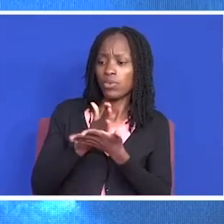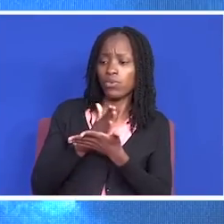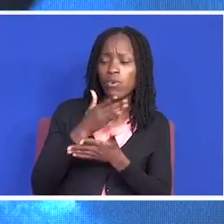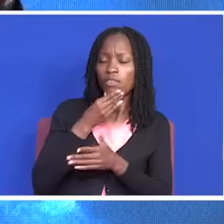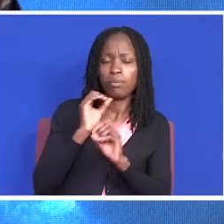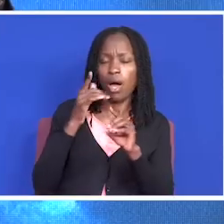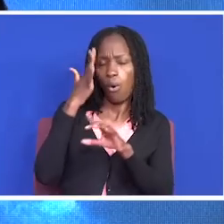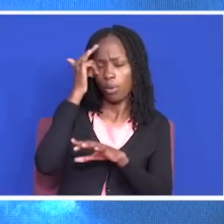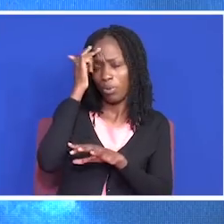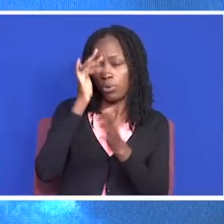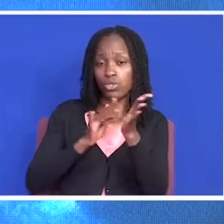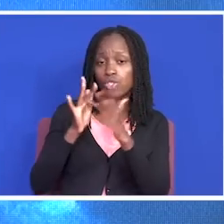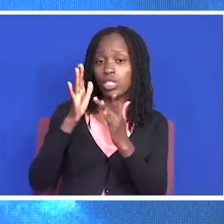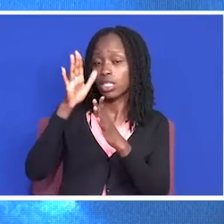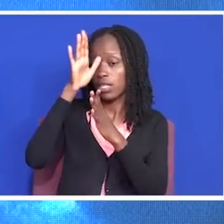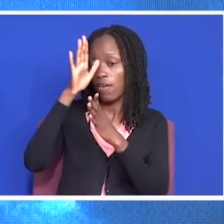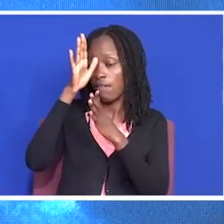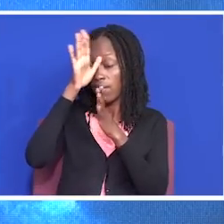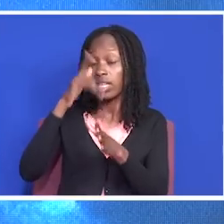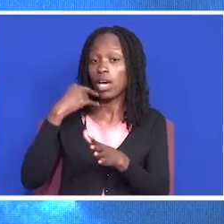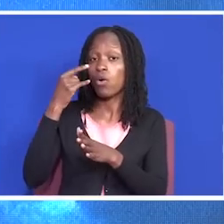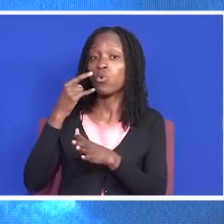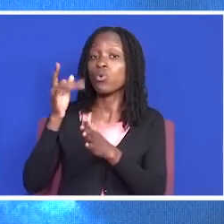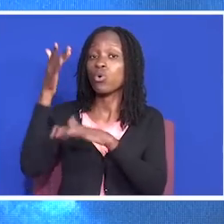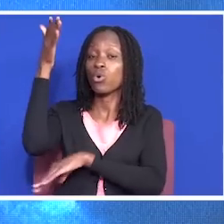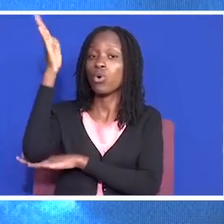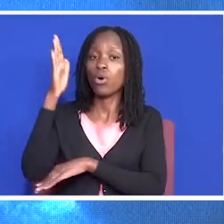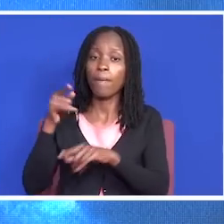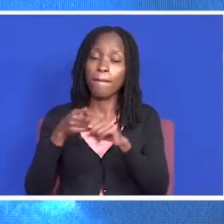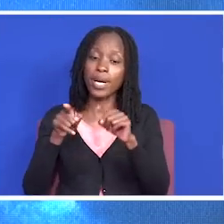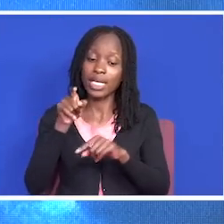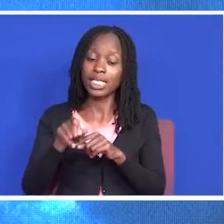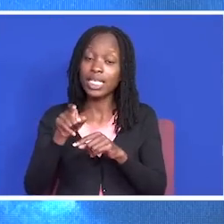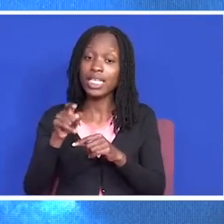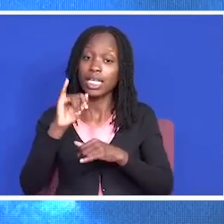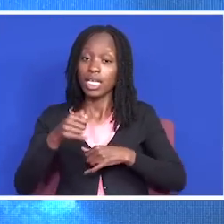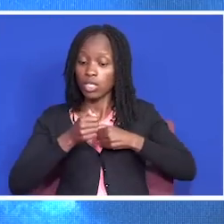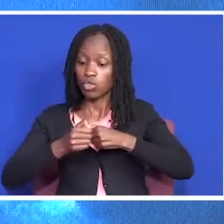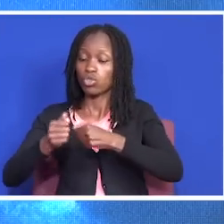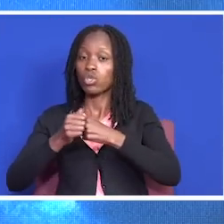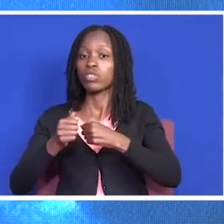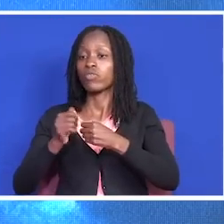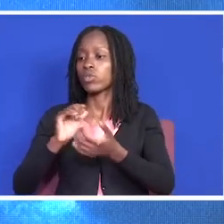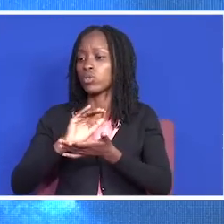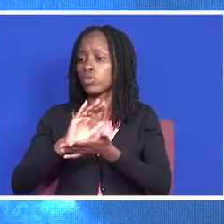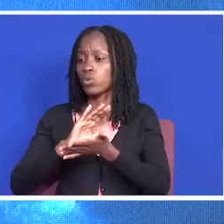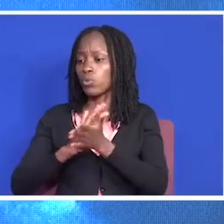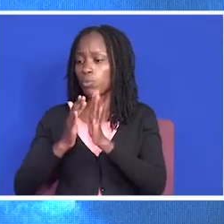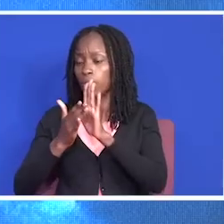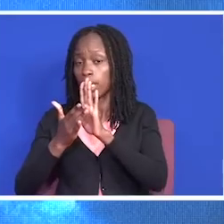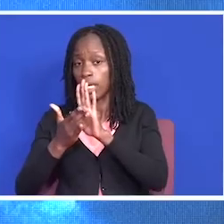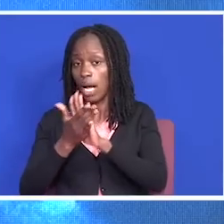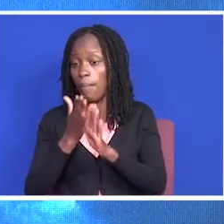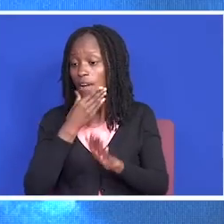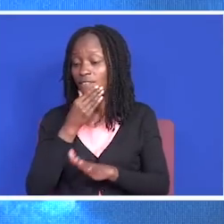because his father was God. But he needed Mary's husband to play the role of a father. What kind of